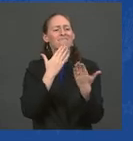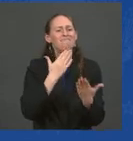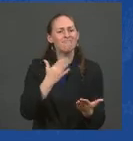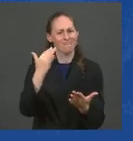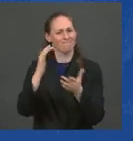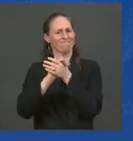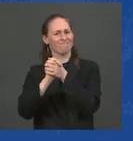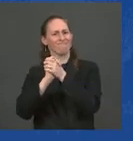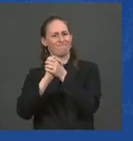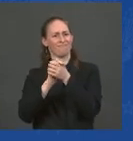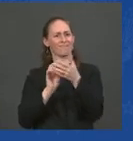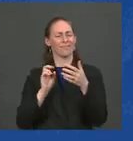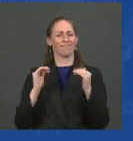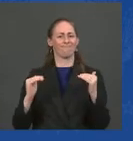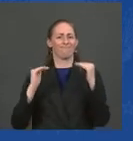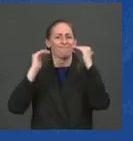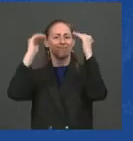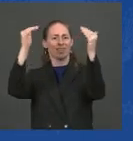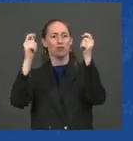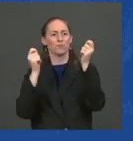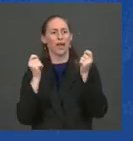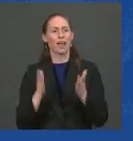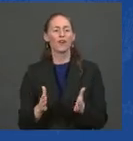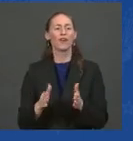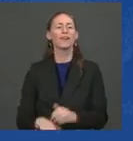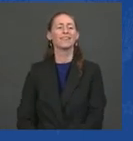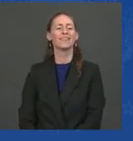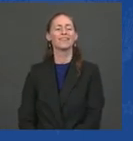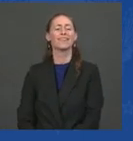you've done as well. And Kathy.